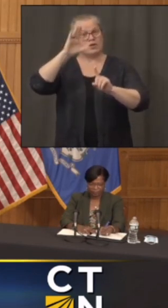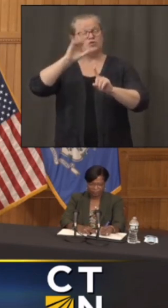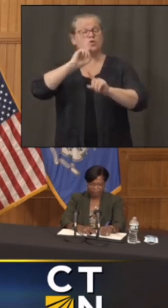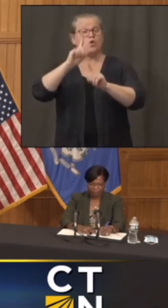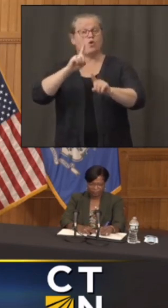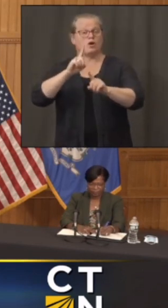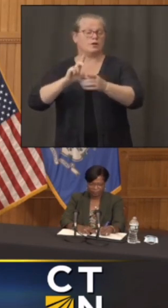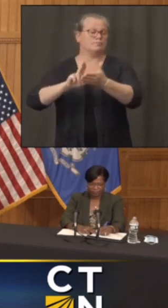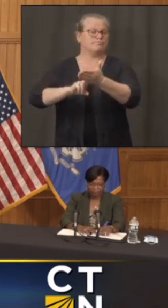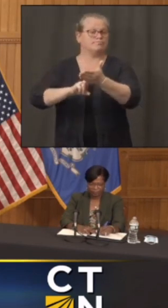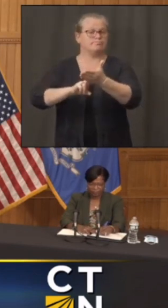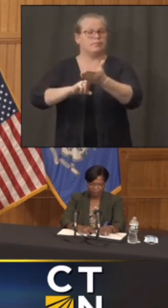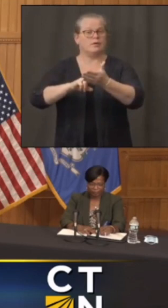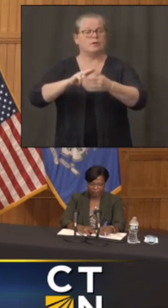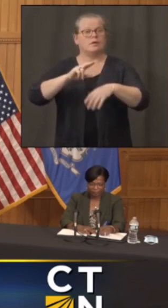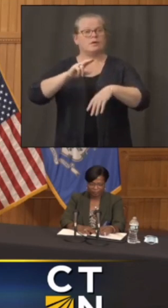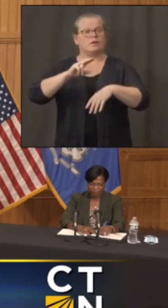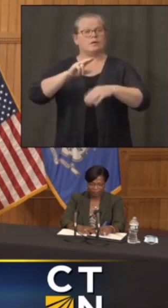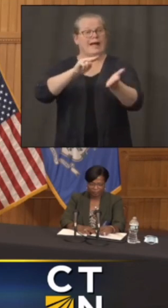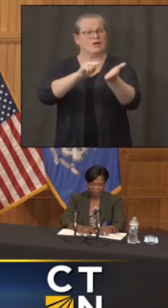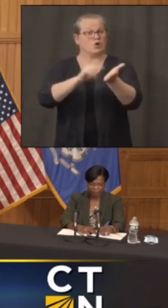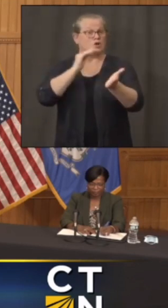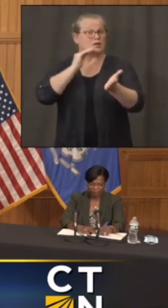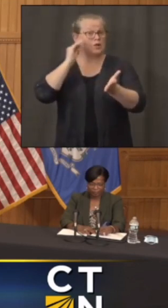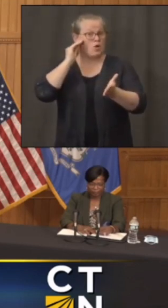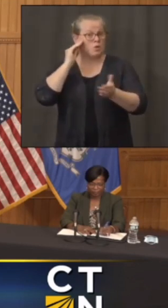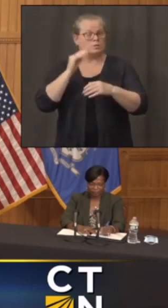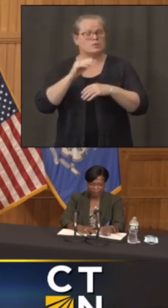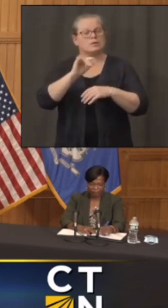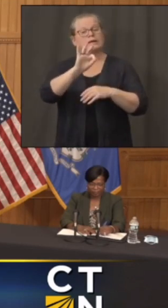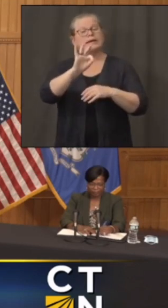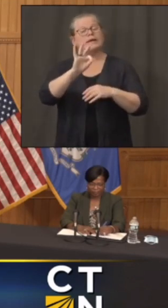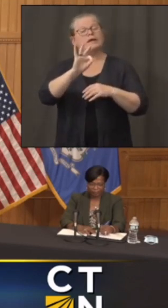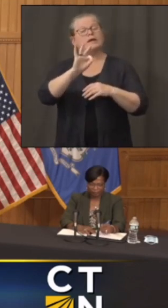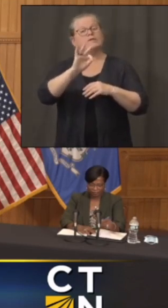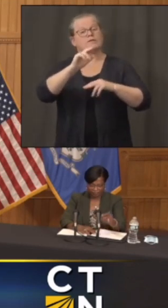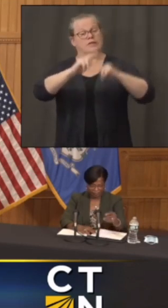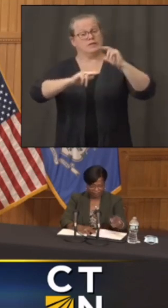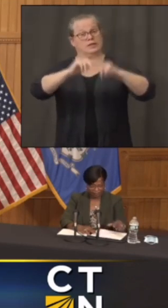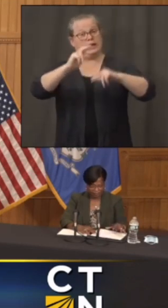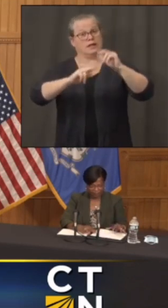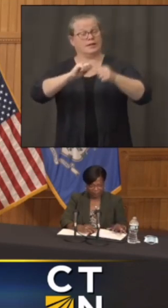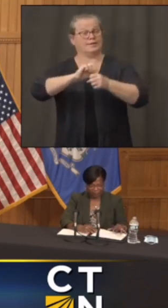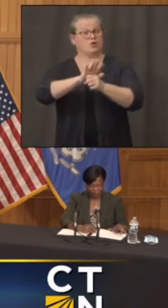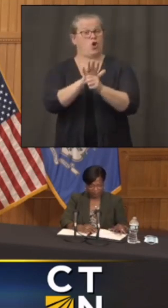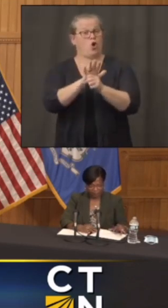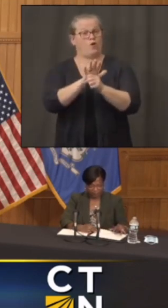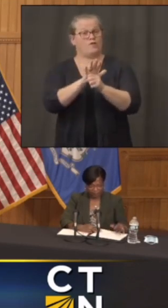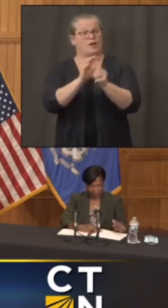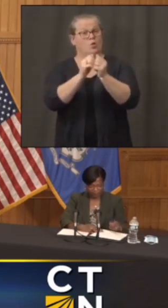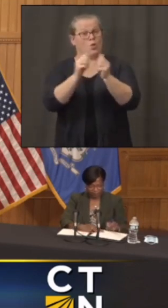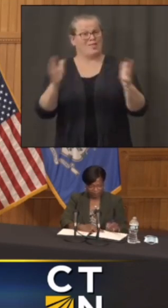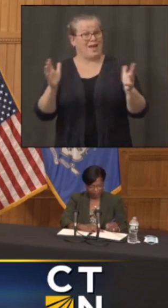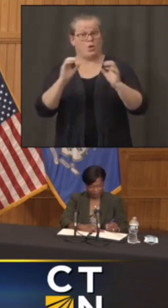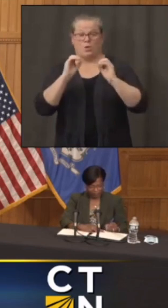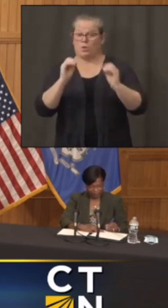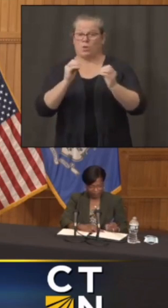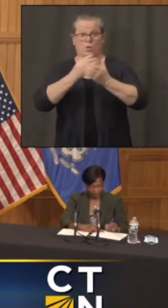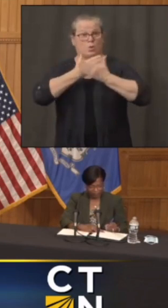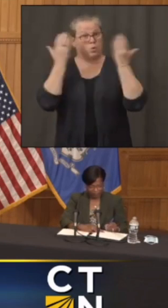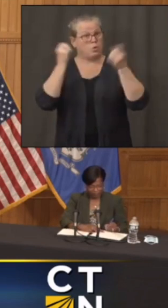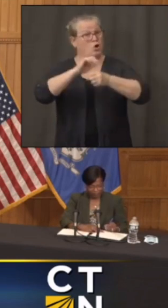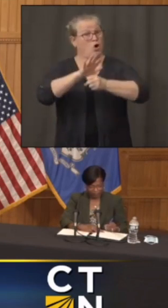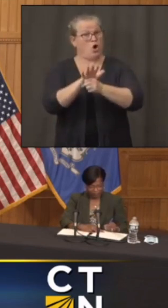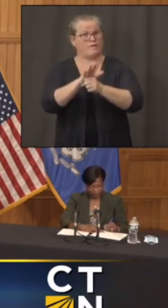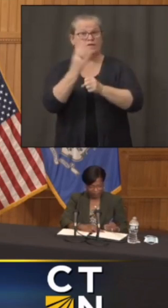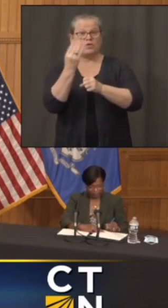if a facility is COVID-free after 14 days. Now, do you still believe that's the most effective testing